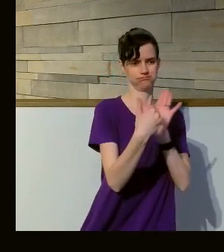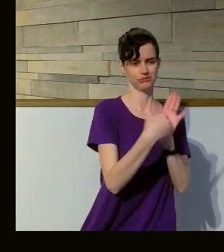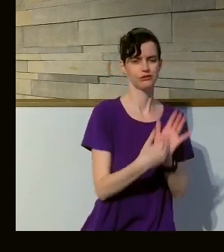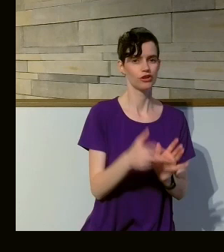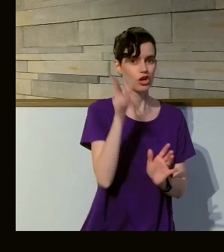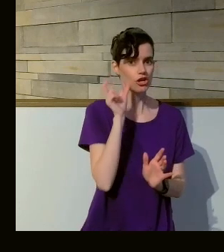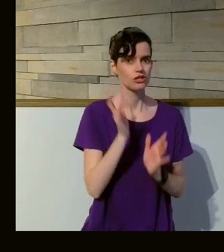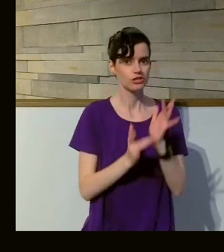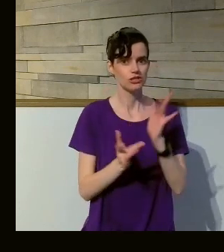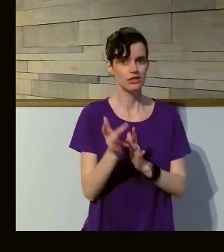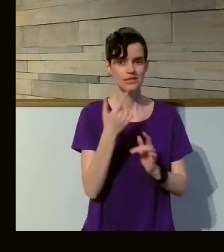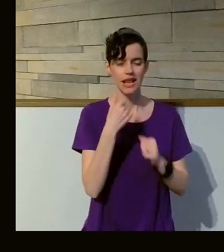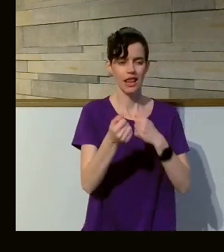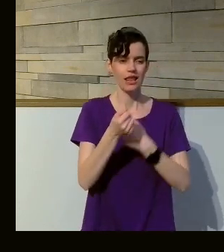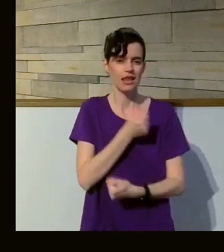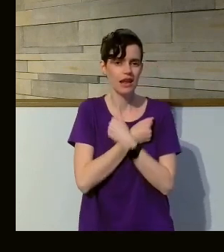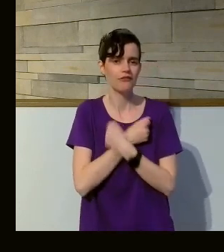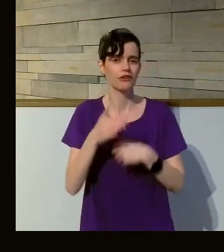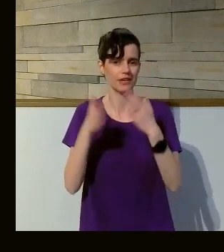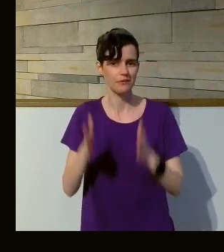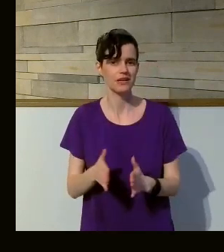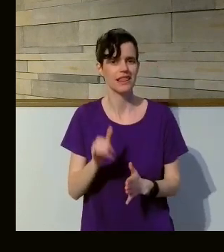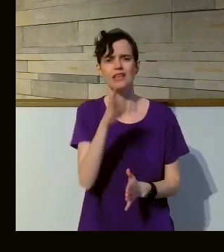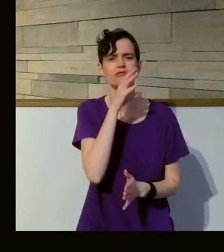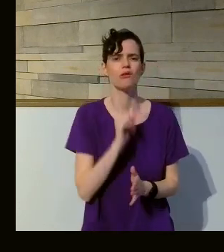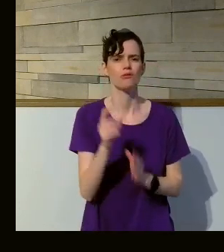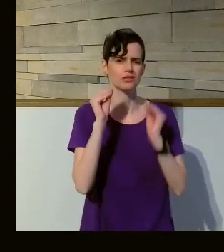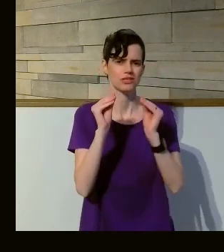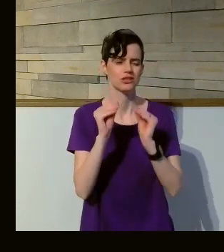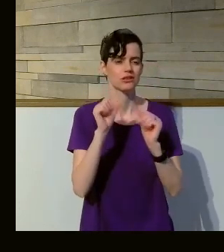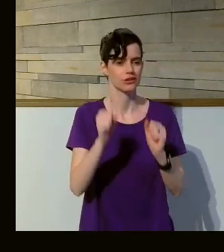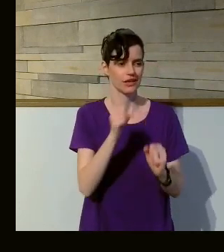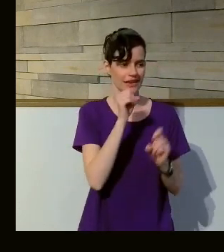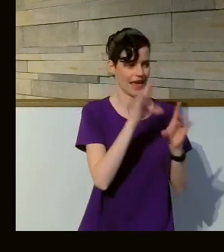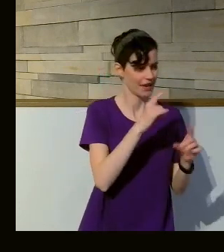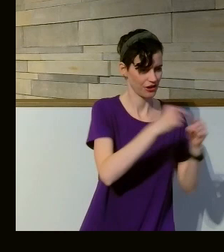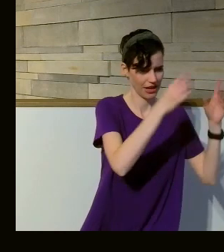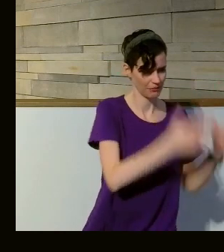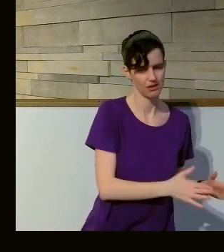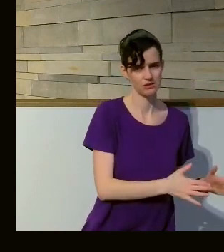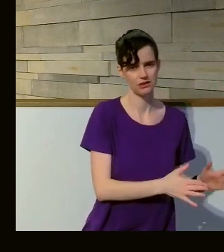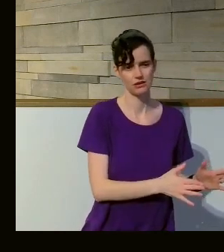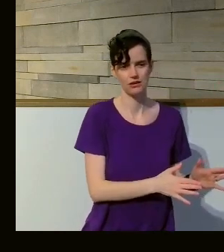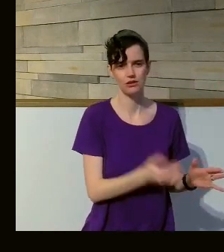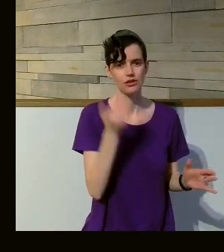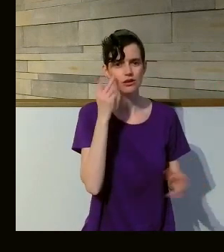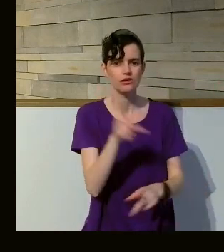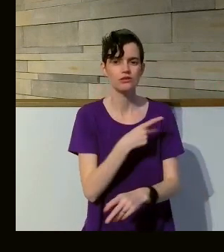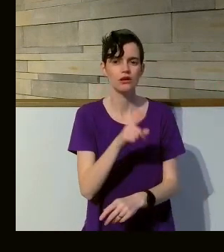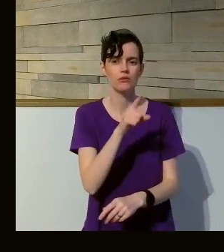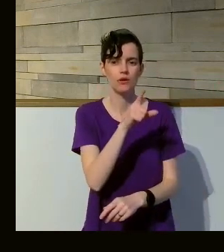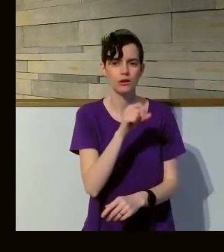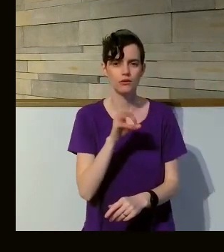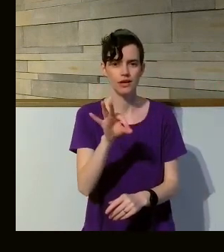heard it said, Jesus says, love your neighbor. That's Old Testament teaching. Evidently, they've added to the teaching, you can hate your enemies. Oh, you know what? You know what Psalm 109:6 says?